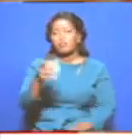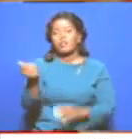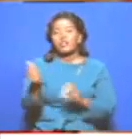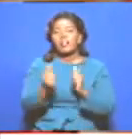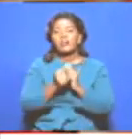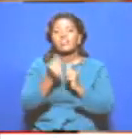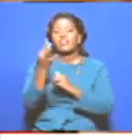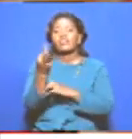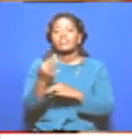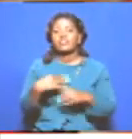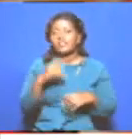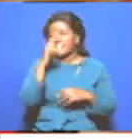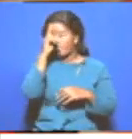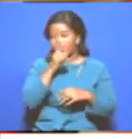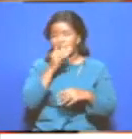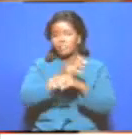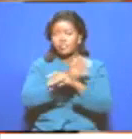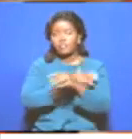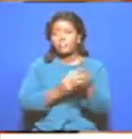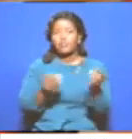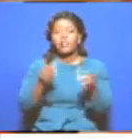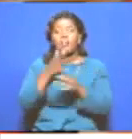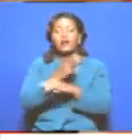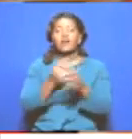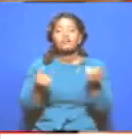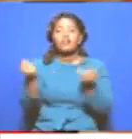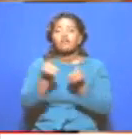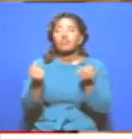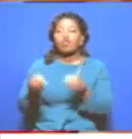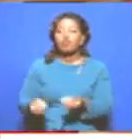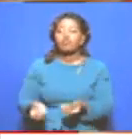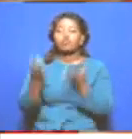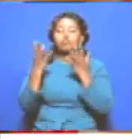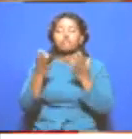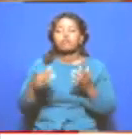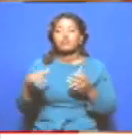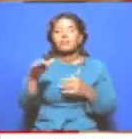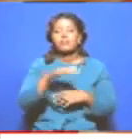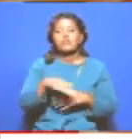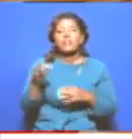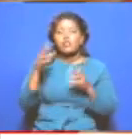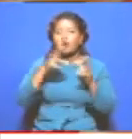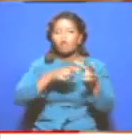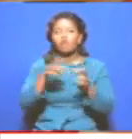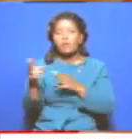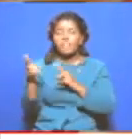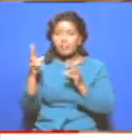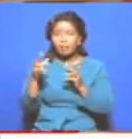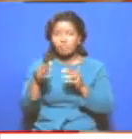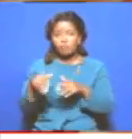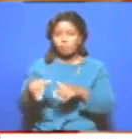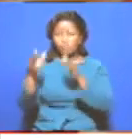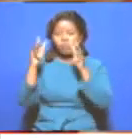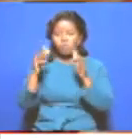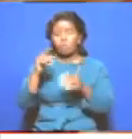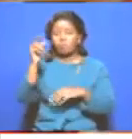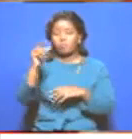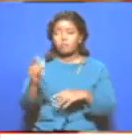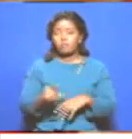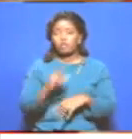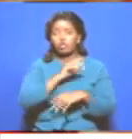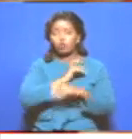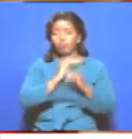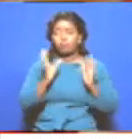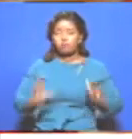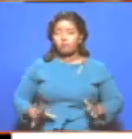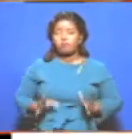vehicle they were traveling in was ripped apart by a bomb along the Arabia-Mandera Highway. Regional Police Commander Rono Bonet says the